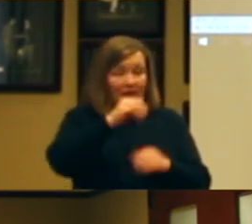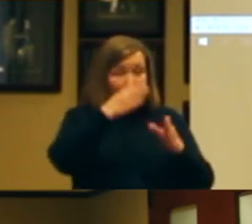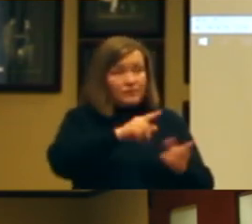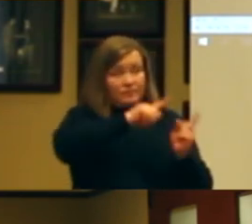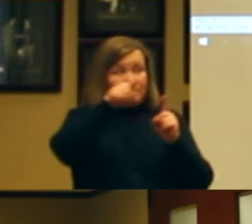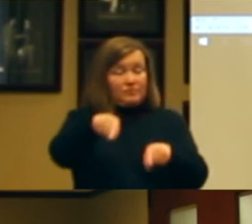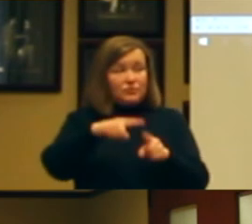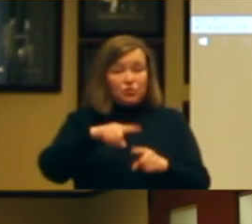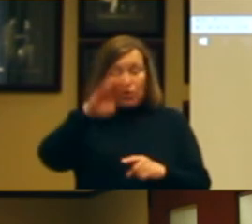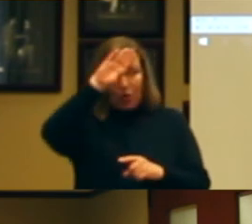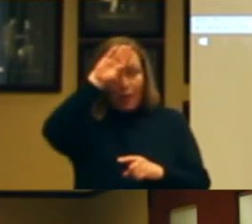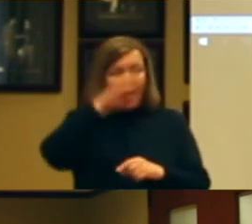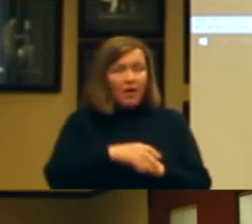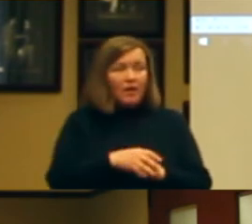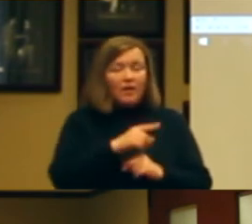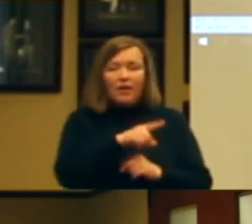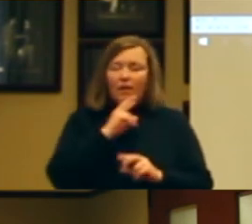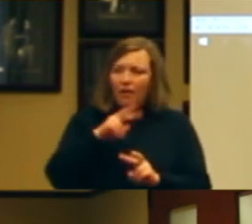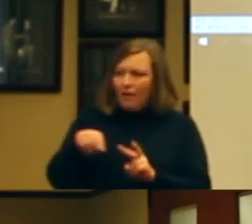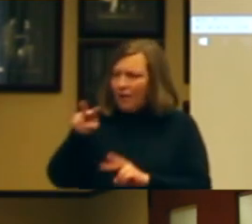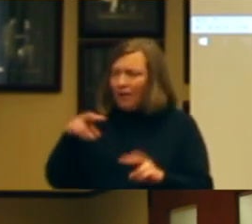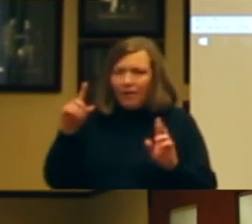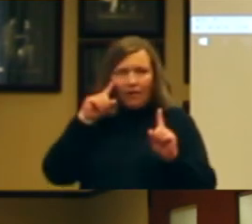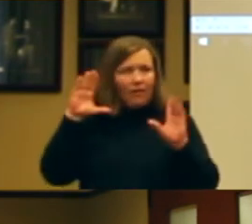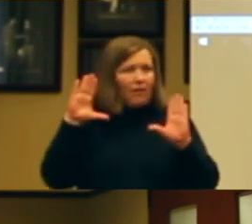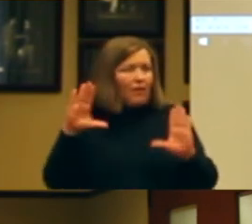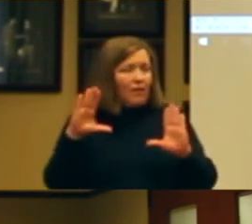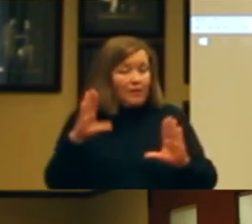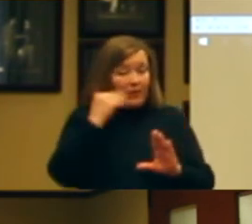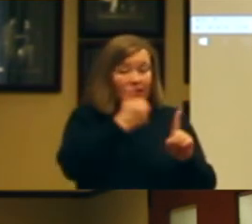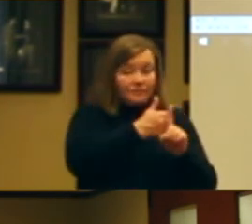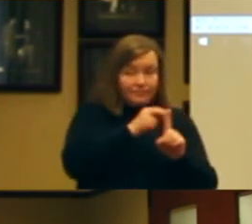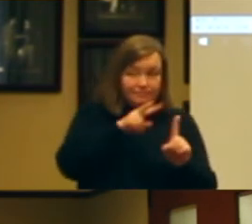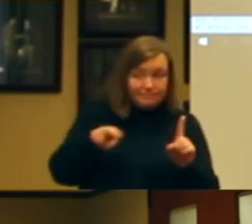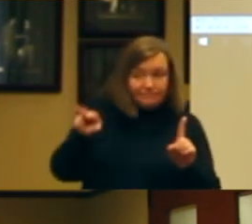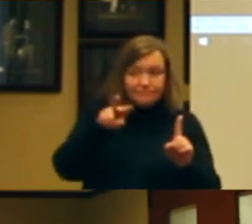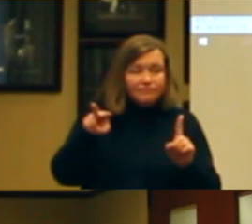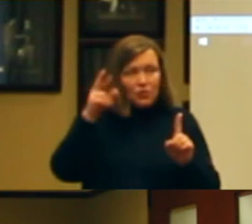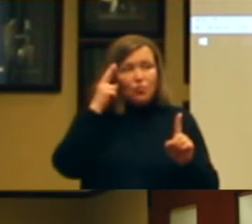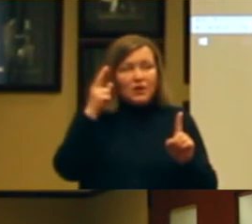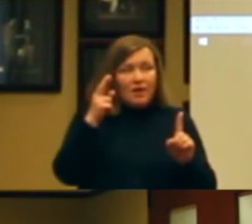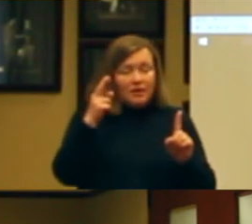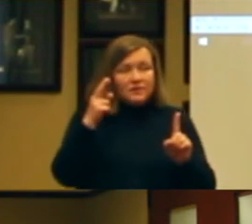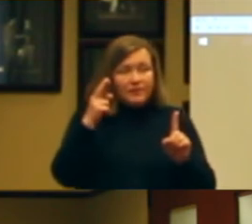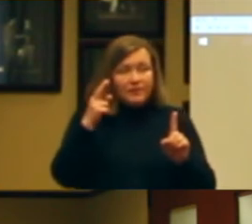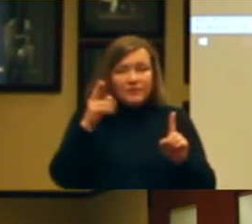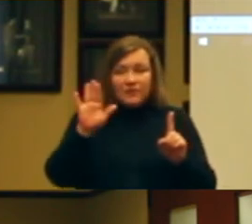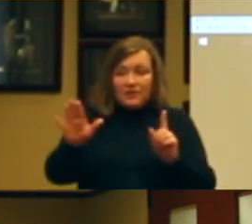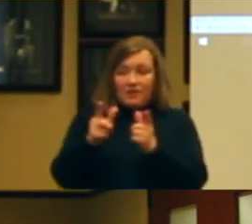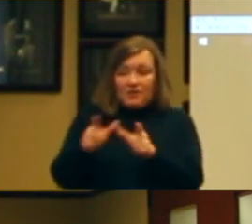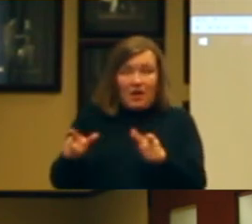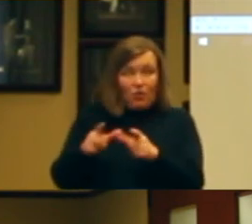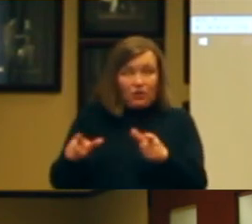time he went to Cuba, absolutely marveled, because he realized that the language they were